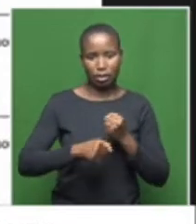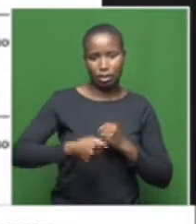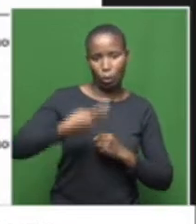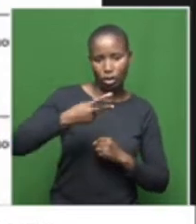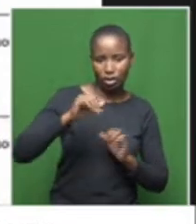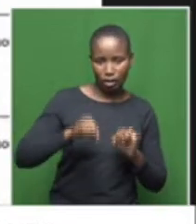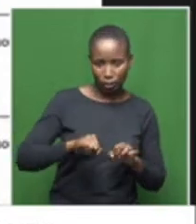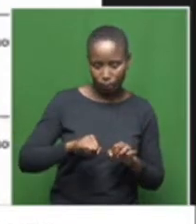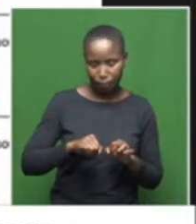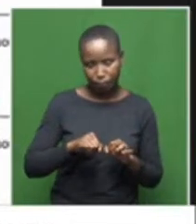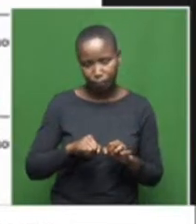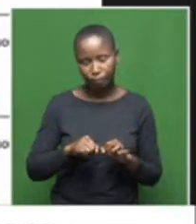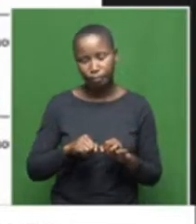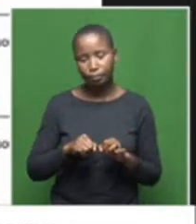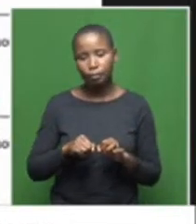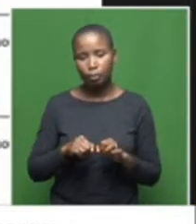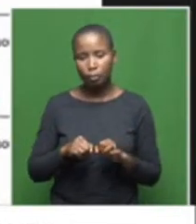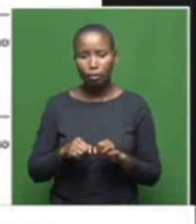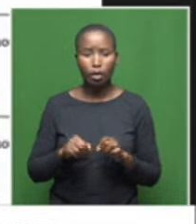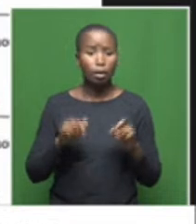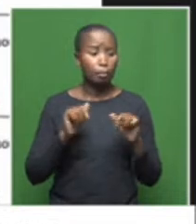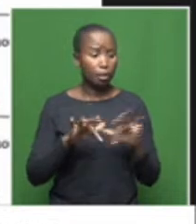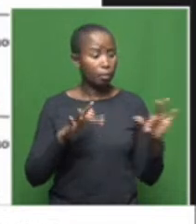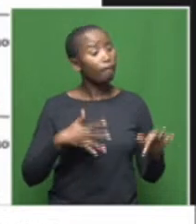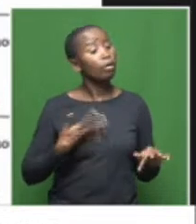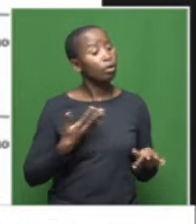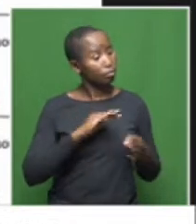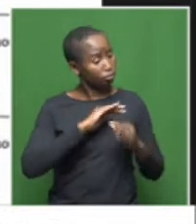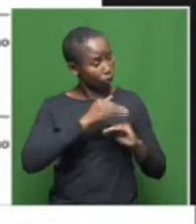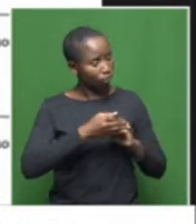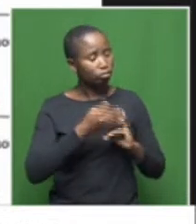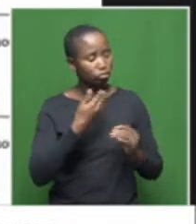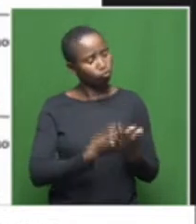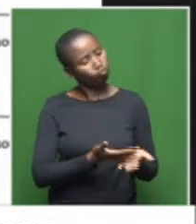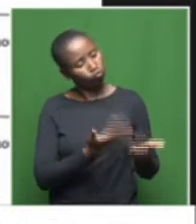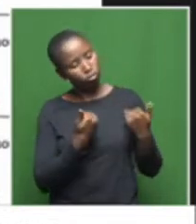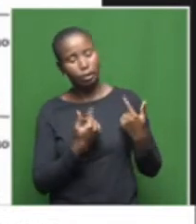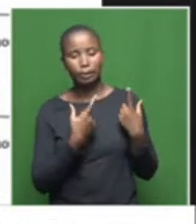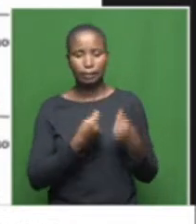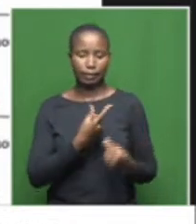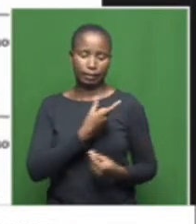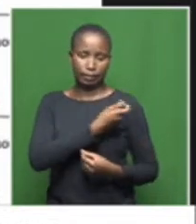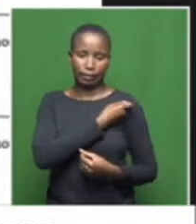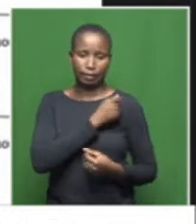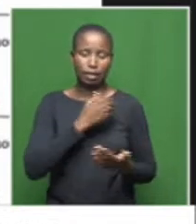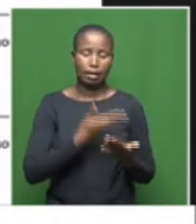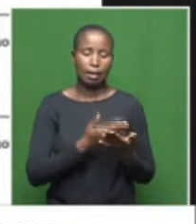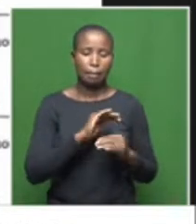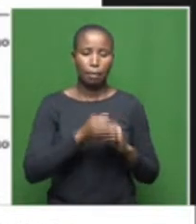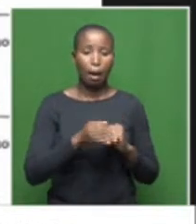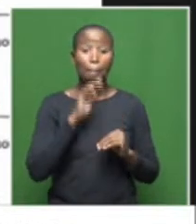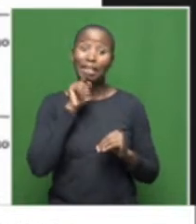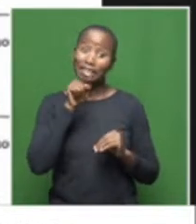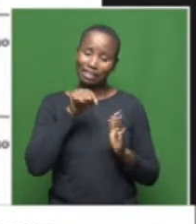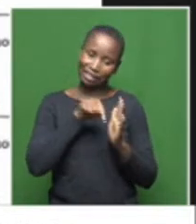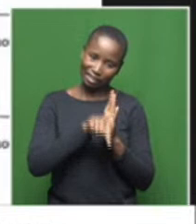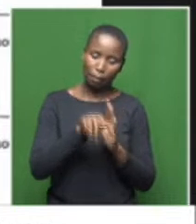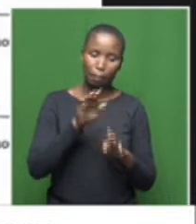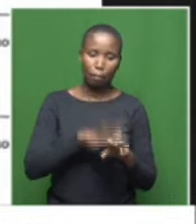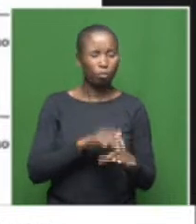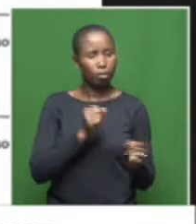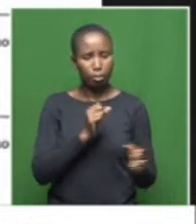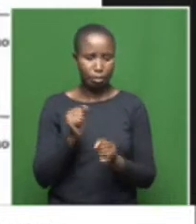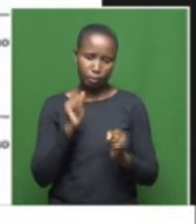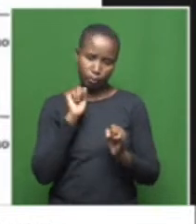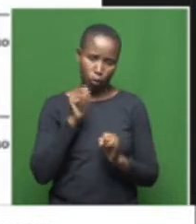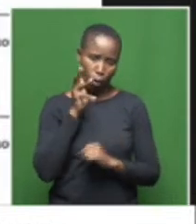the need to protect those who want to be protected. And we'll speak to this at a later stage in more detail. As I